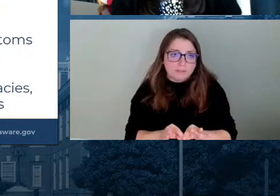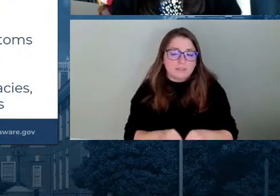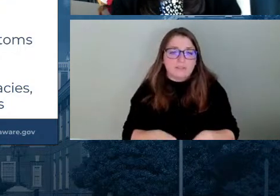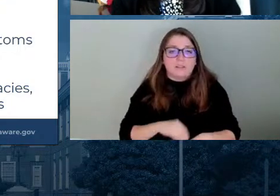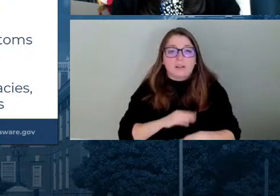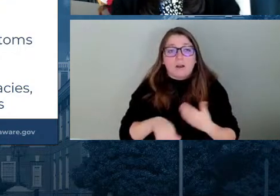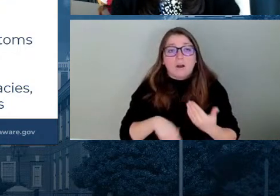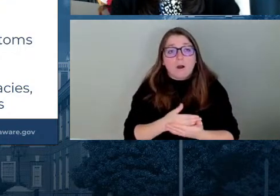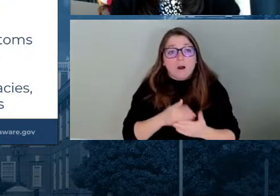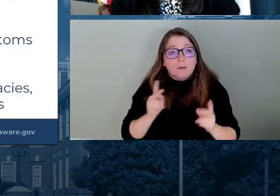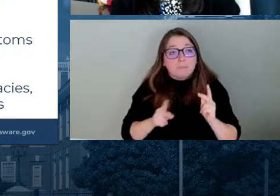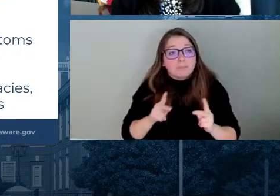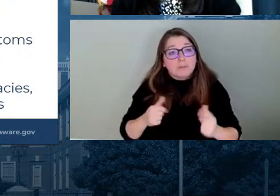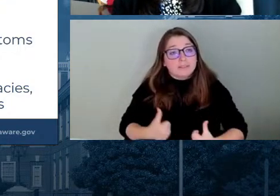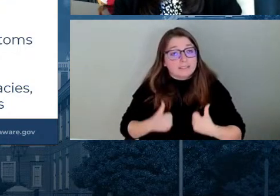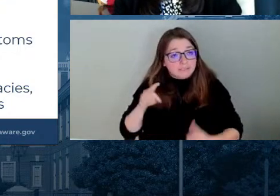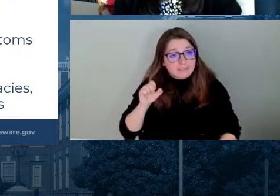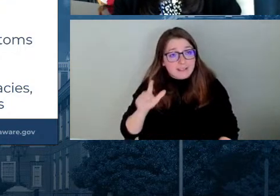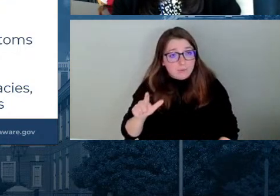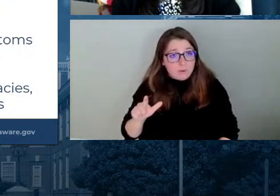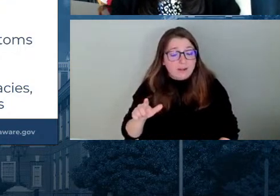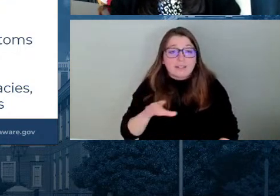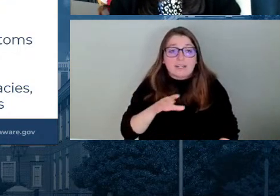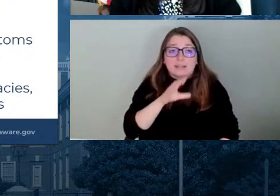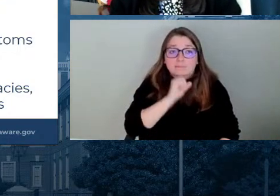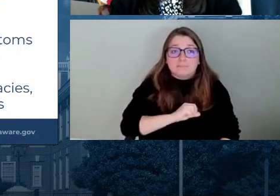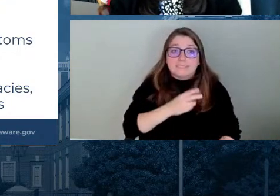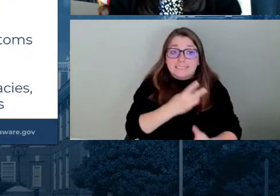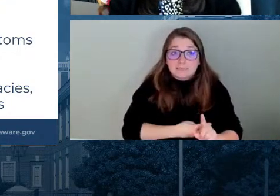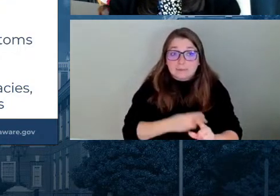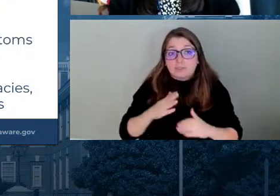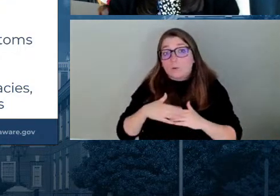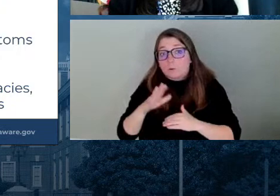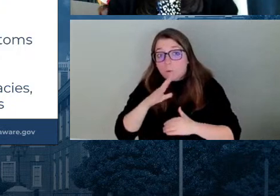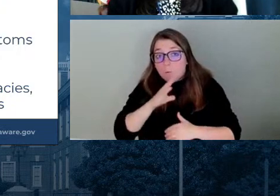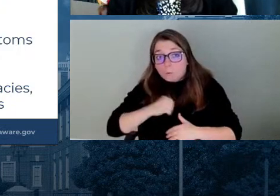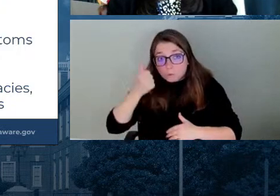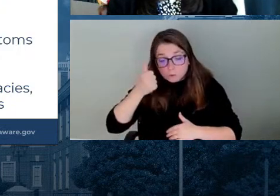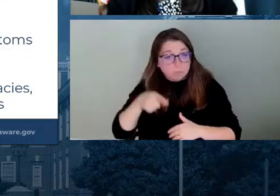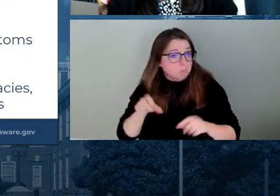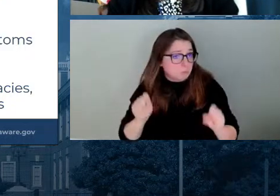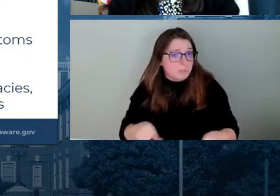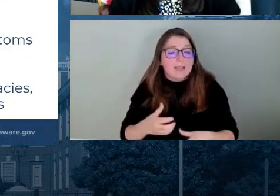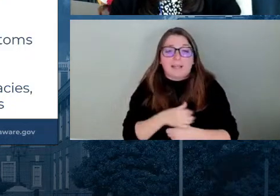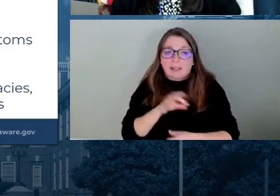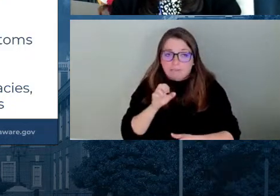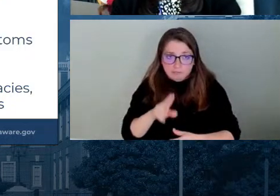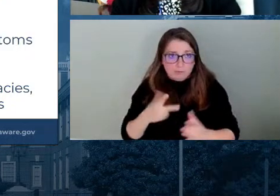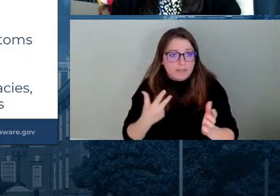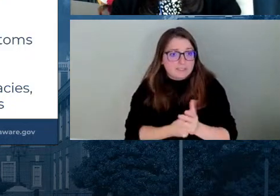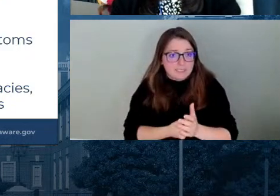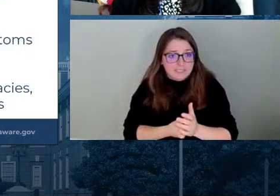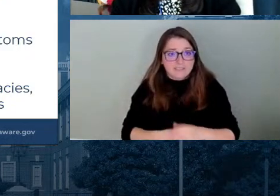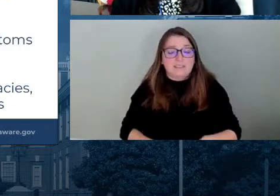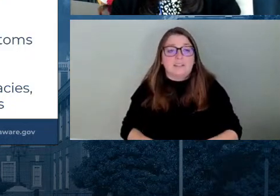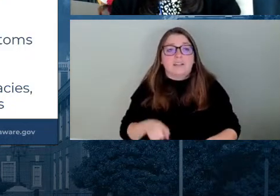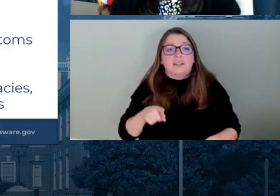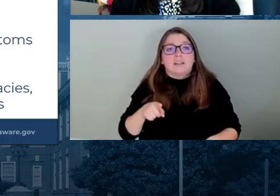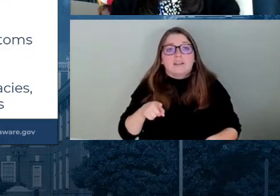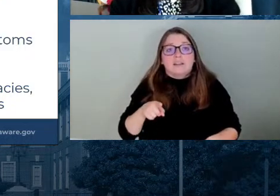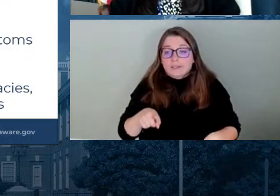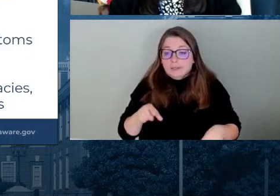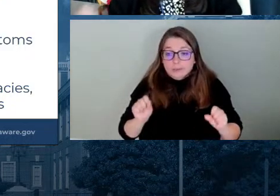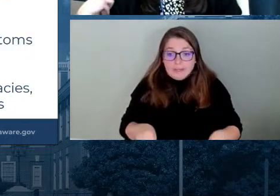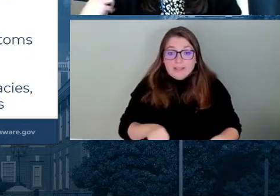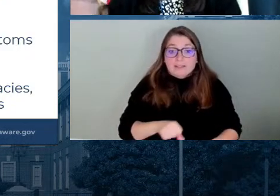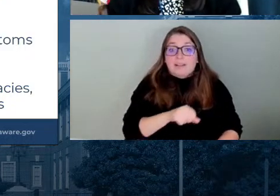months and older are eligible for their flu vaccine. You can get it just like I did the same time you get your bivalent COVID-19